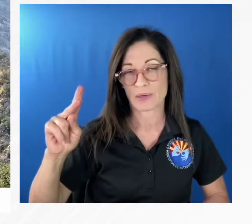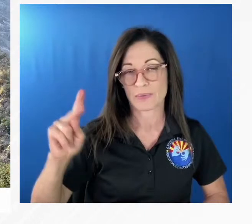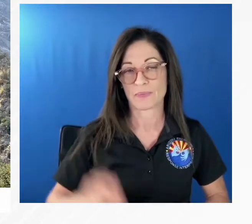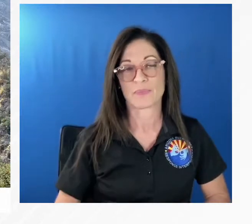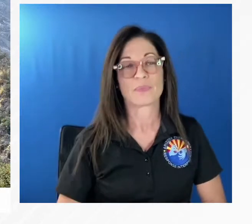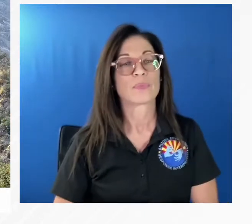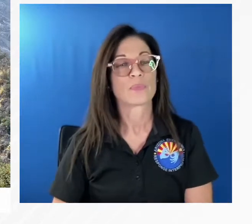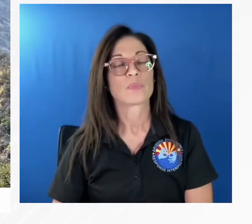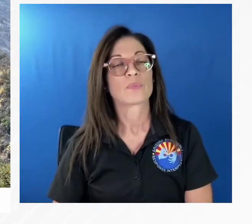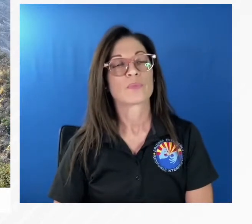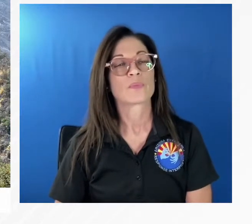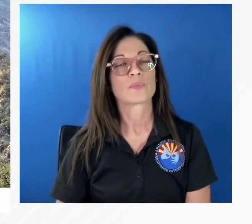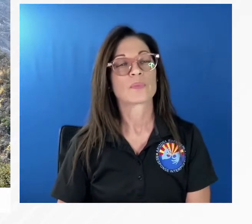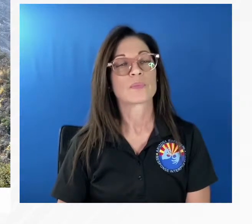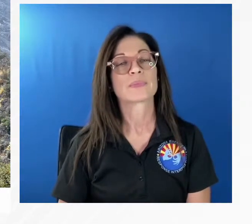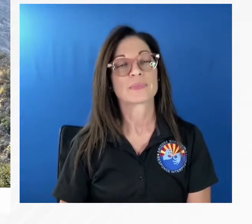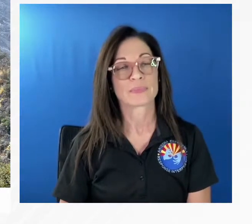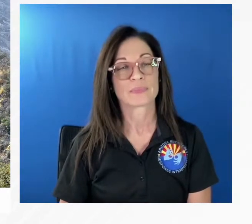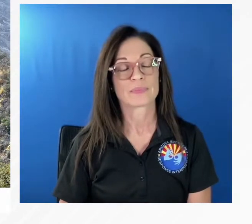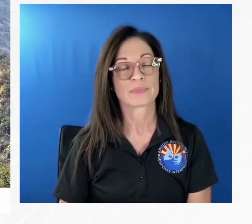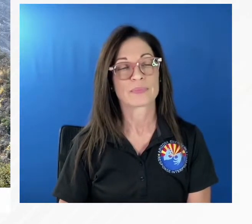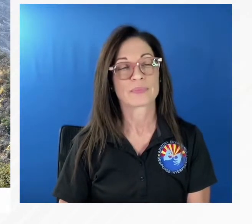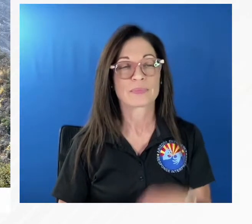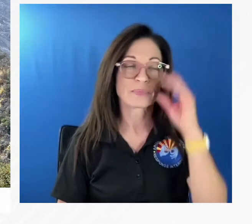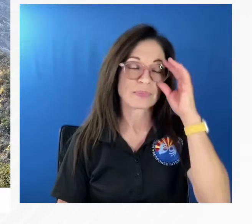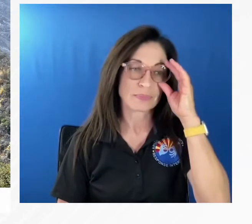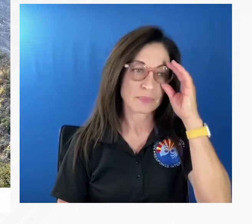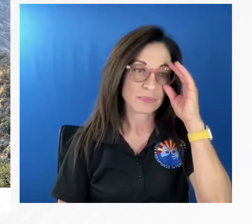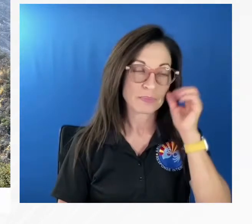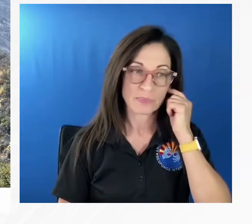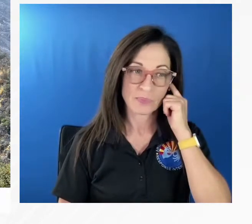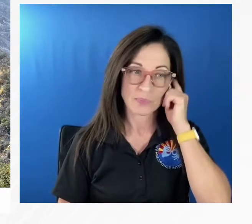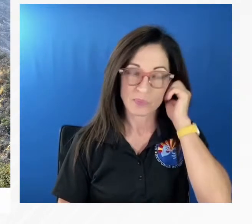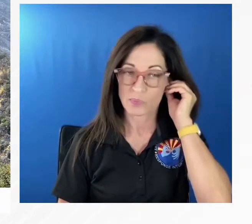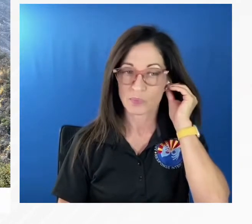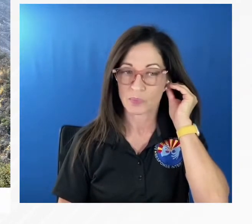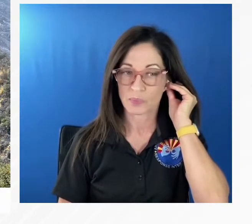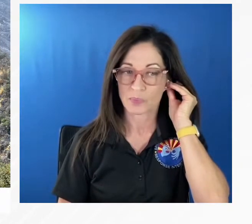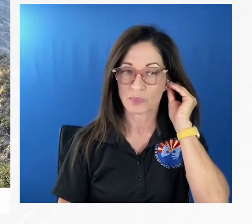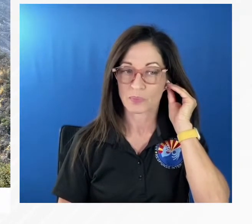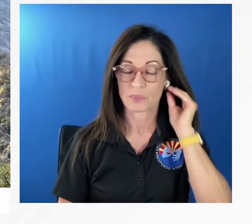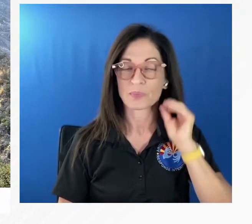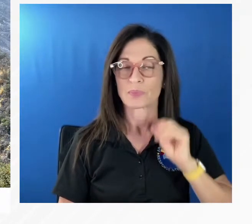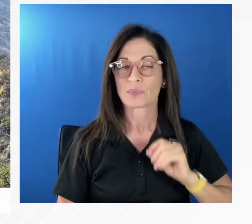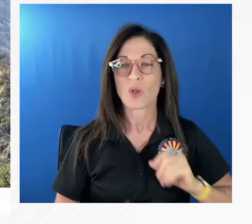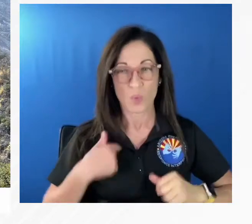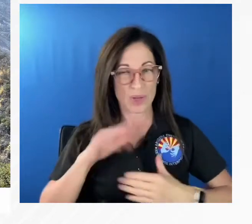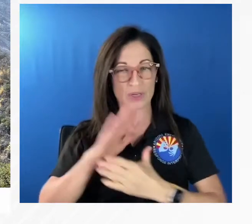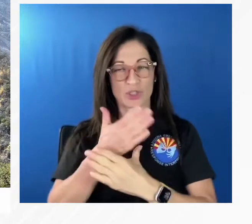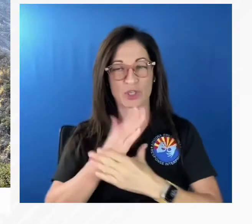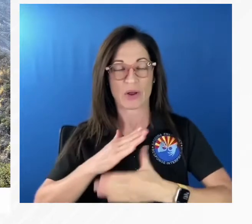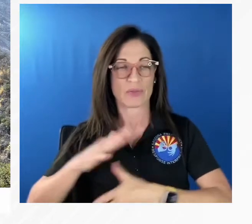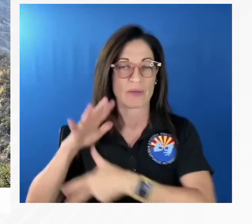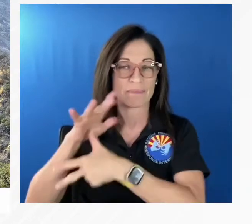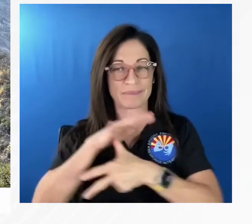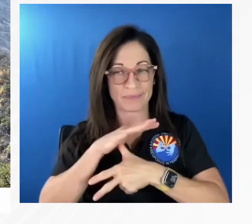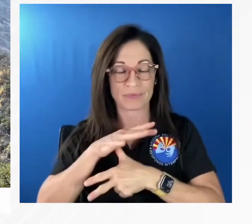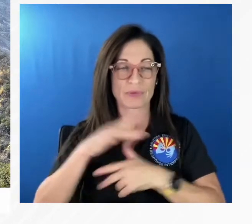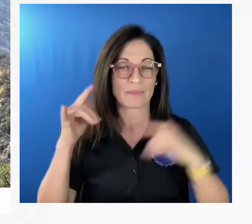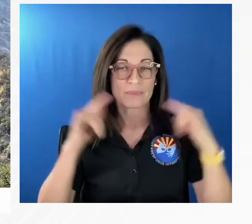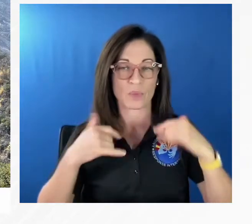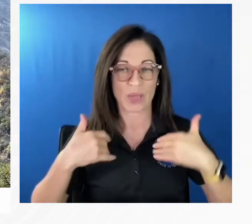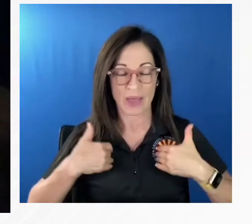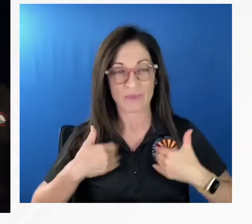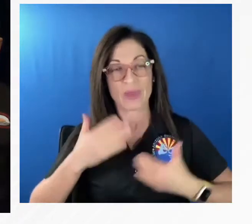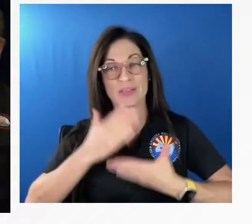Next slide. So in this partnership is that we're sharing all the aircraft that we have. So some of the aircraft are CAL FIRE